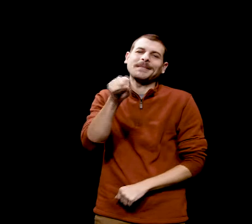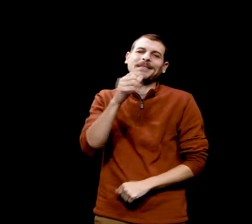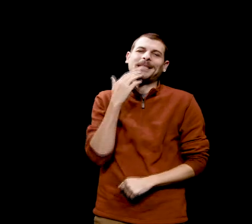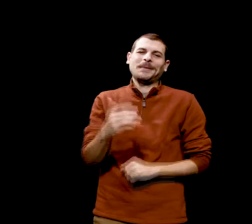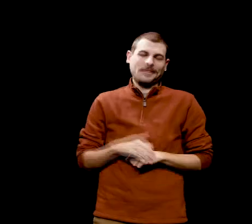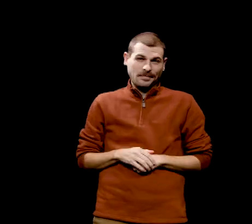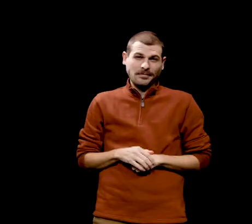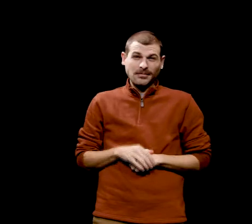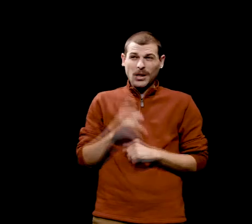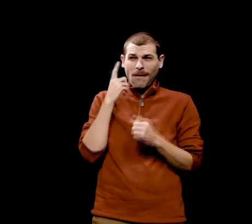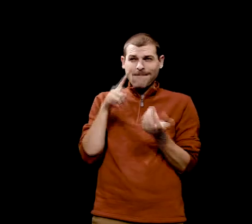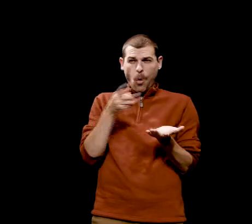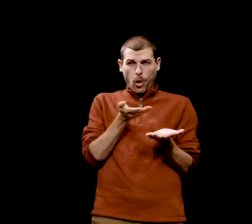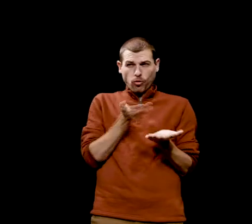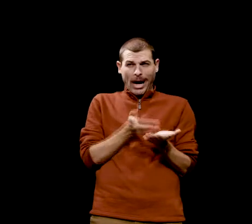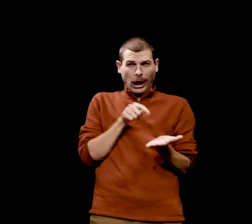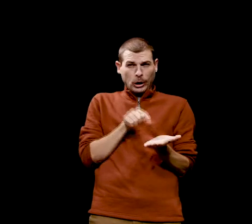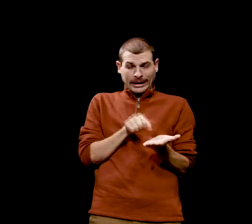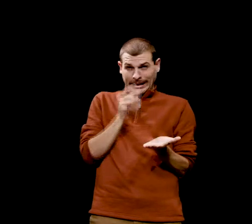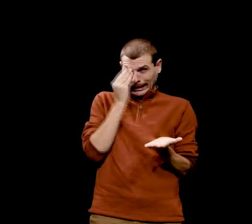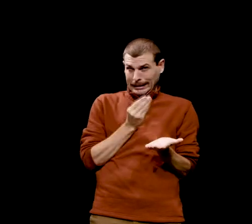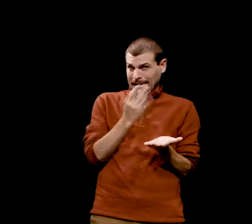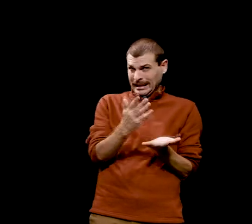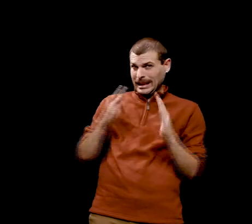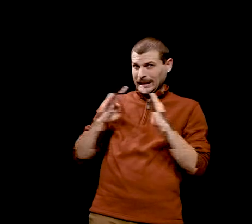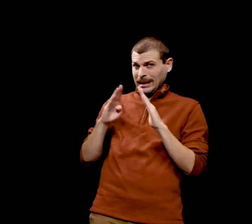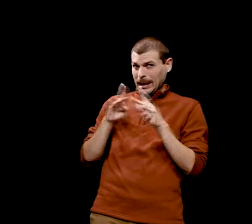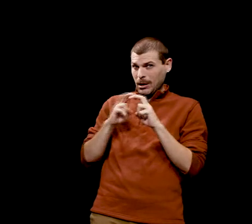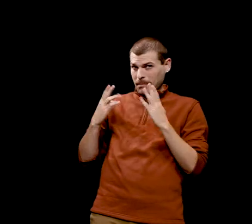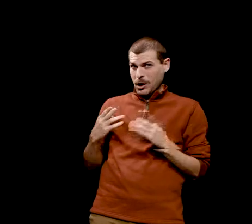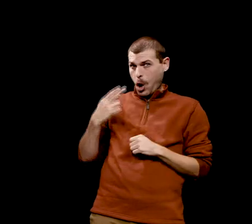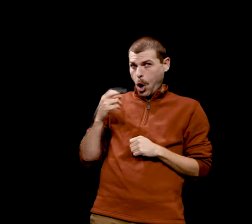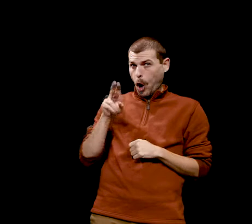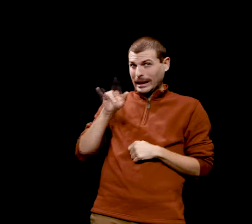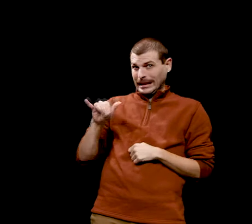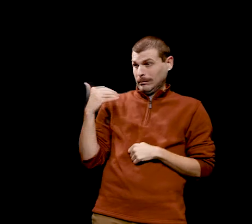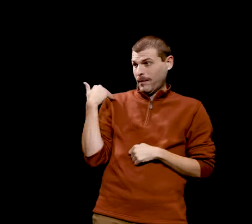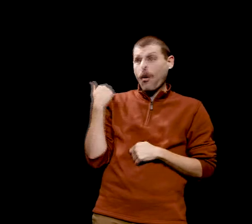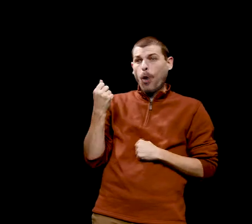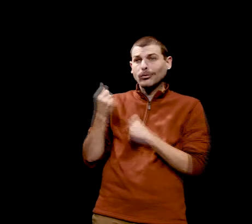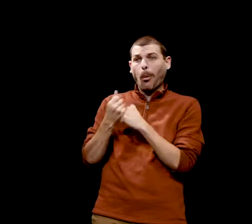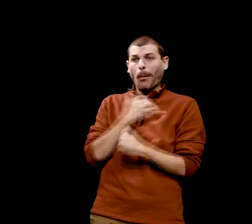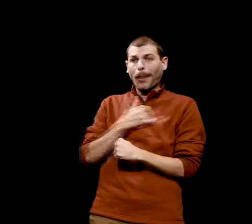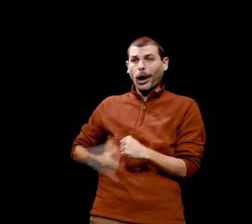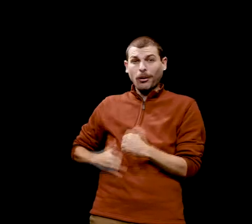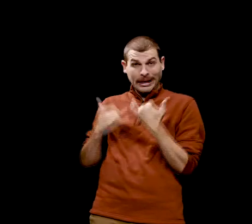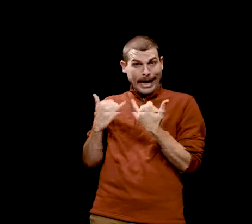For the record, Commissioner Hardesty has unendorsed Mayor Wheeler's re-election bid, and so I think that's important when it comes